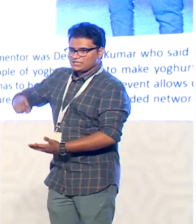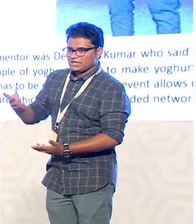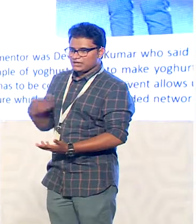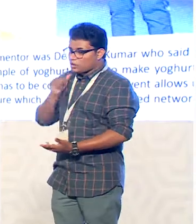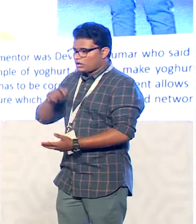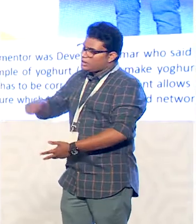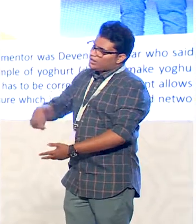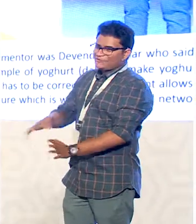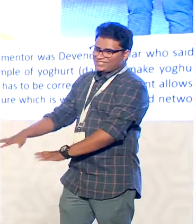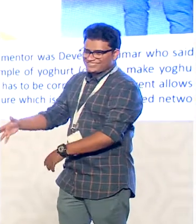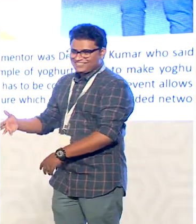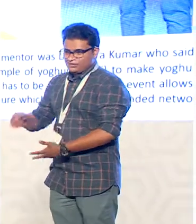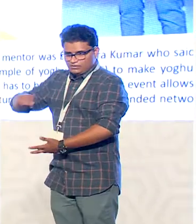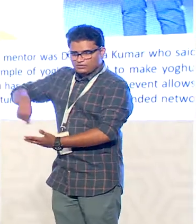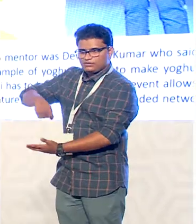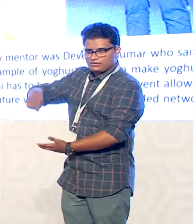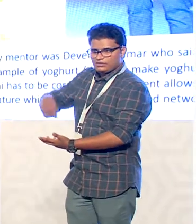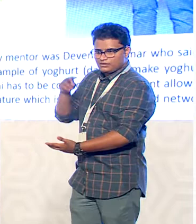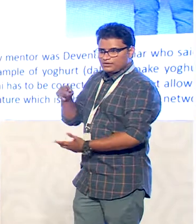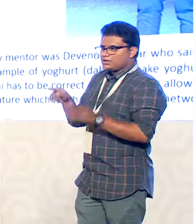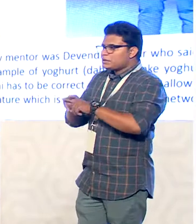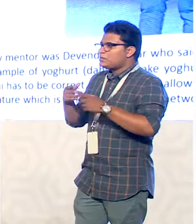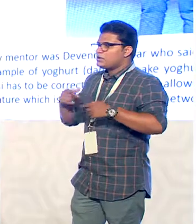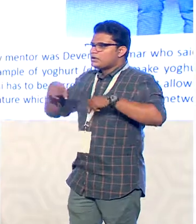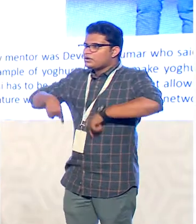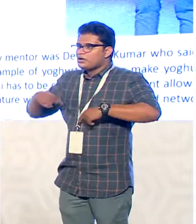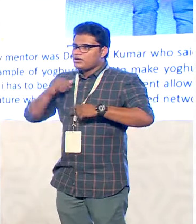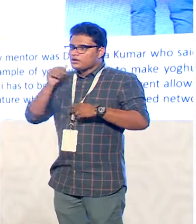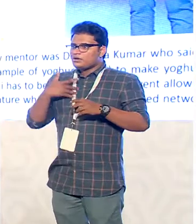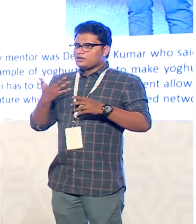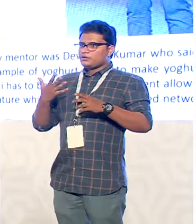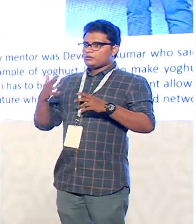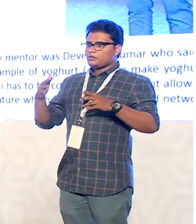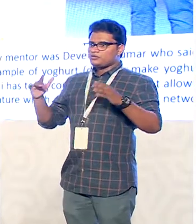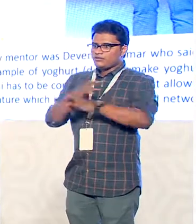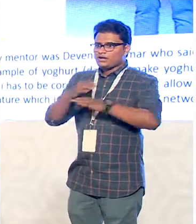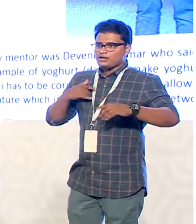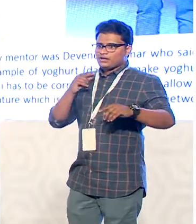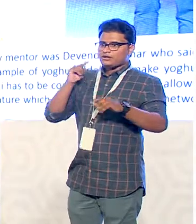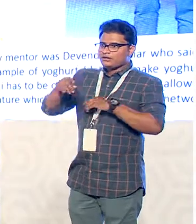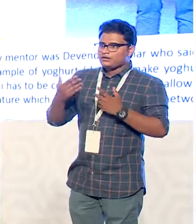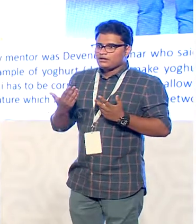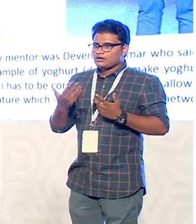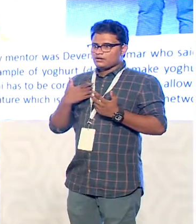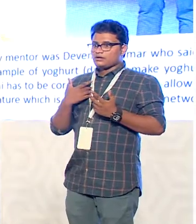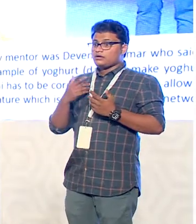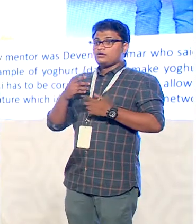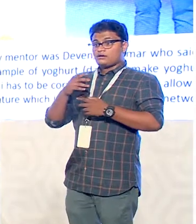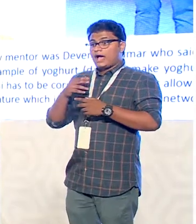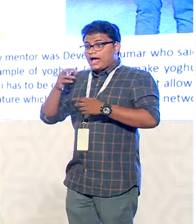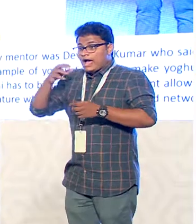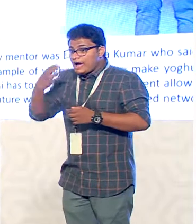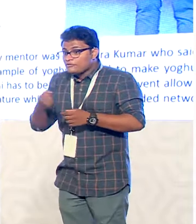necessarily mean that, you know, we go and block the traffic. But agitation means that there is a time and a place